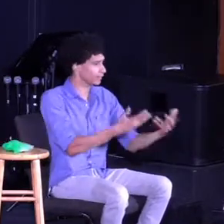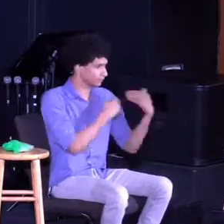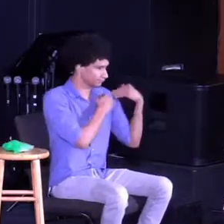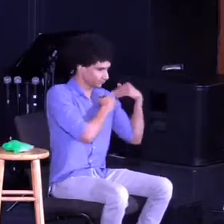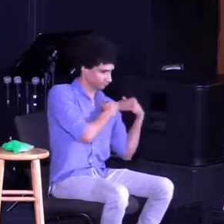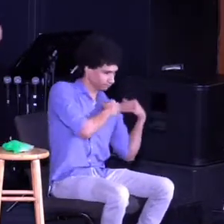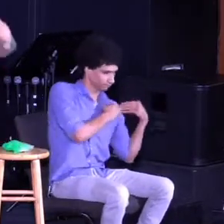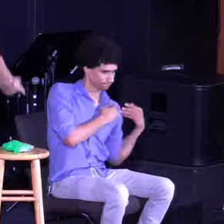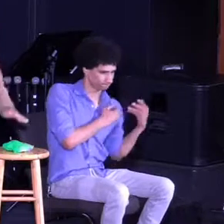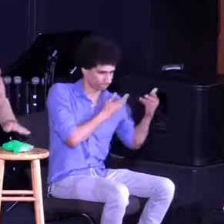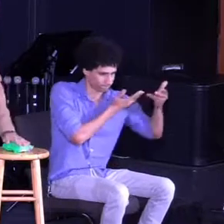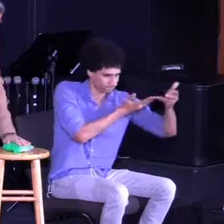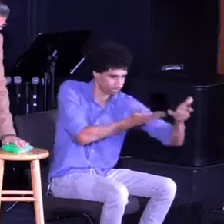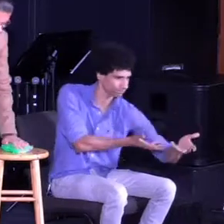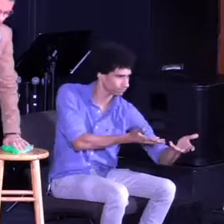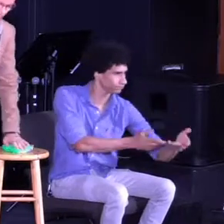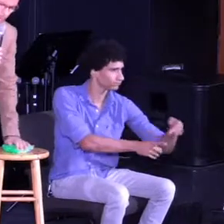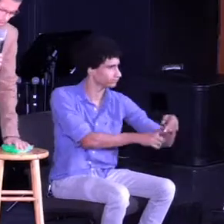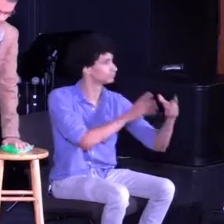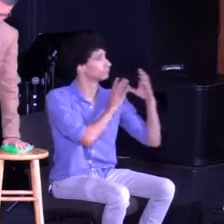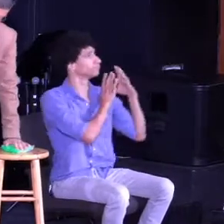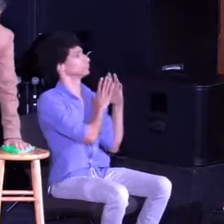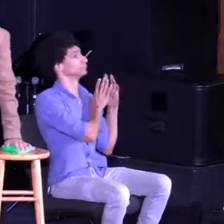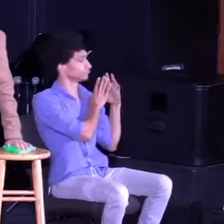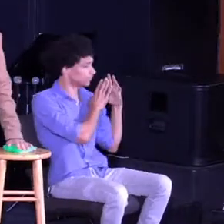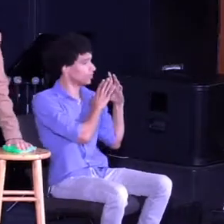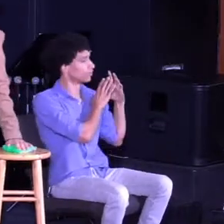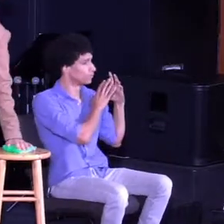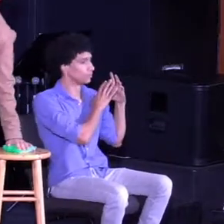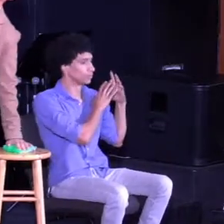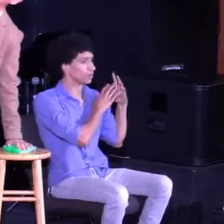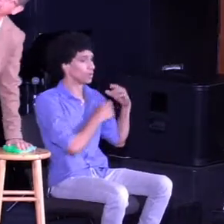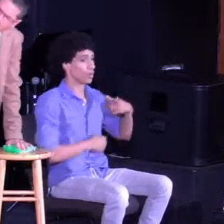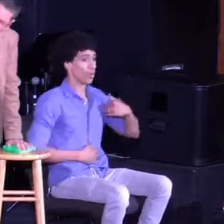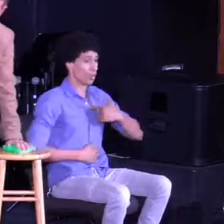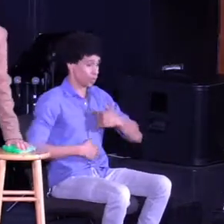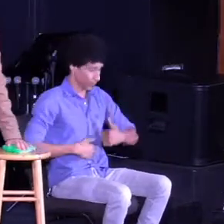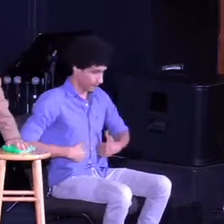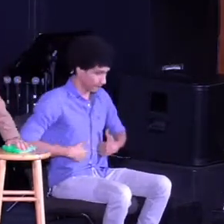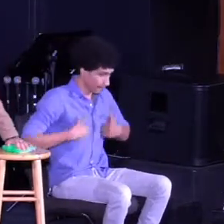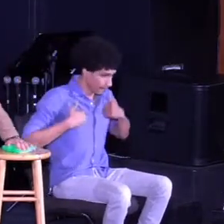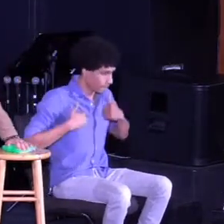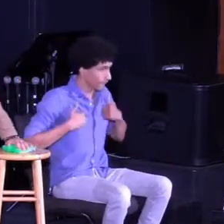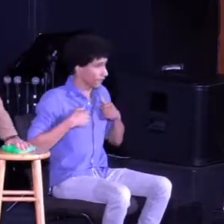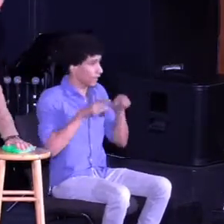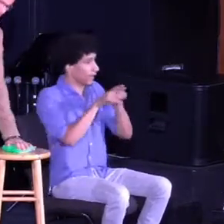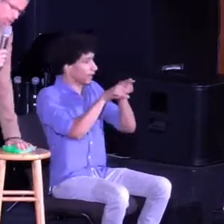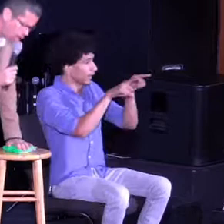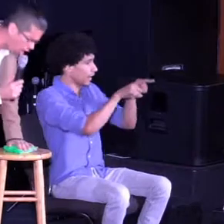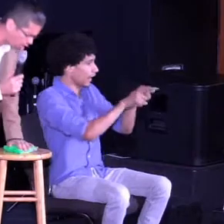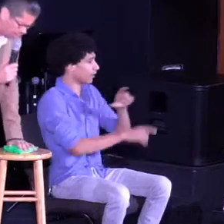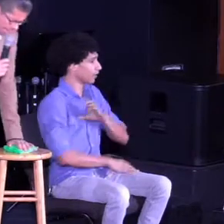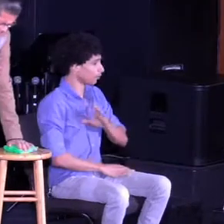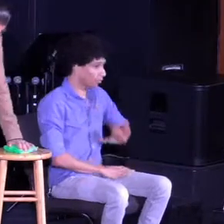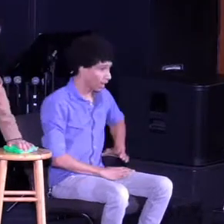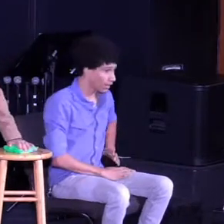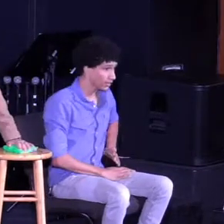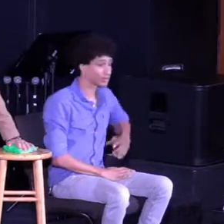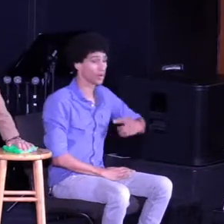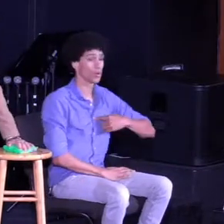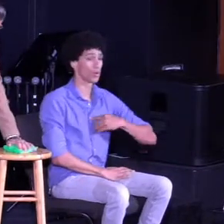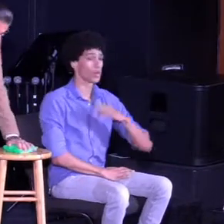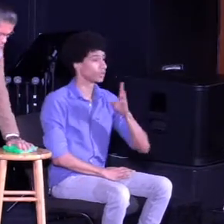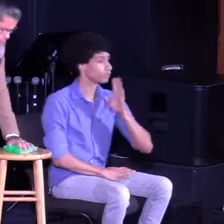as we live like Christ, my brothers and sisters, as we live like Christ, as we talk like